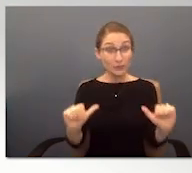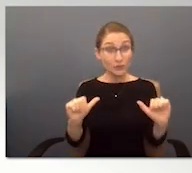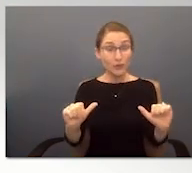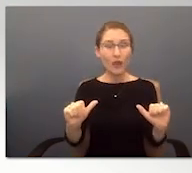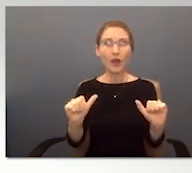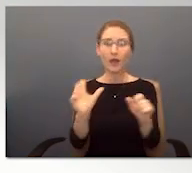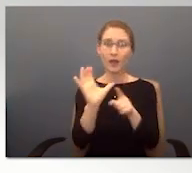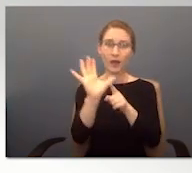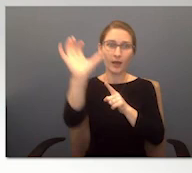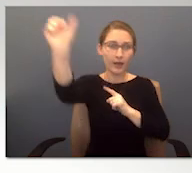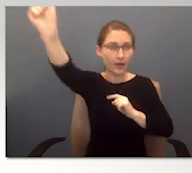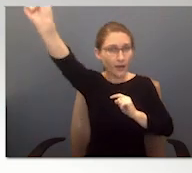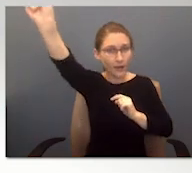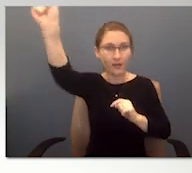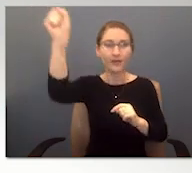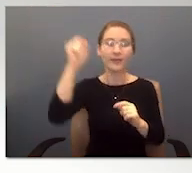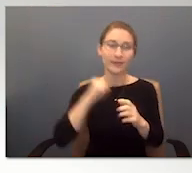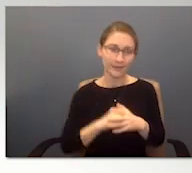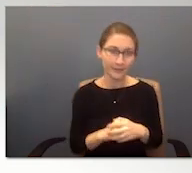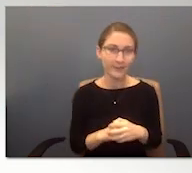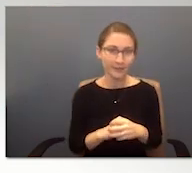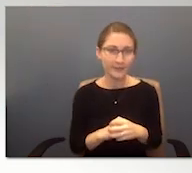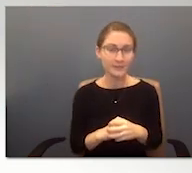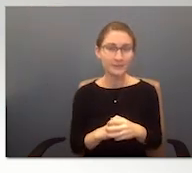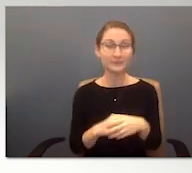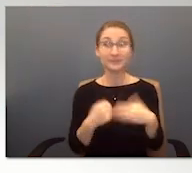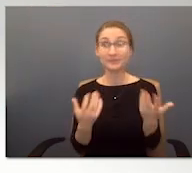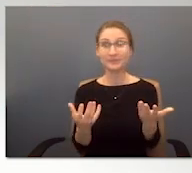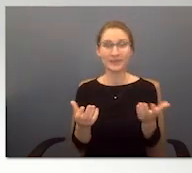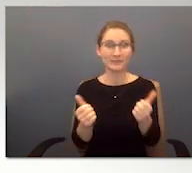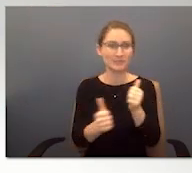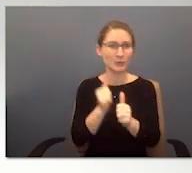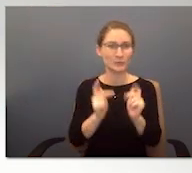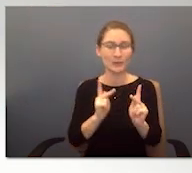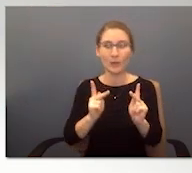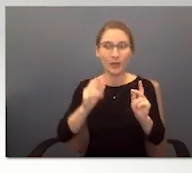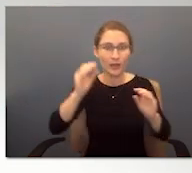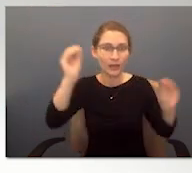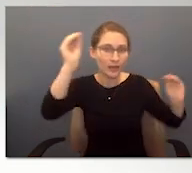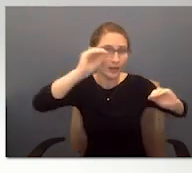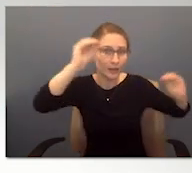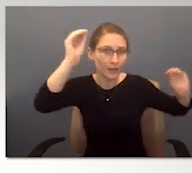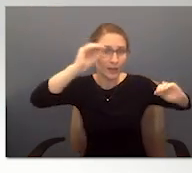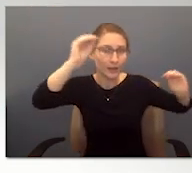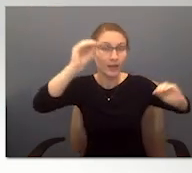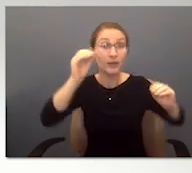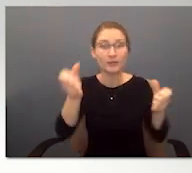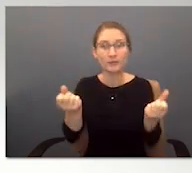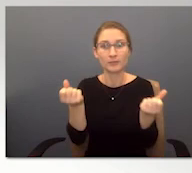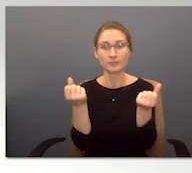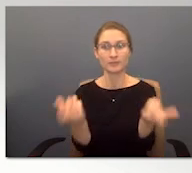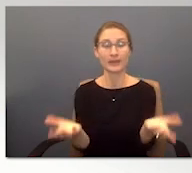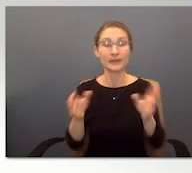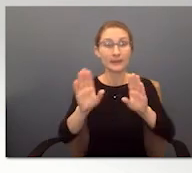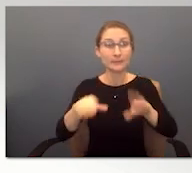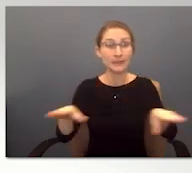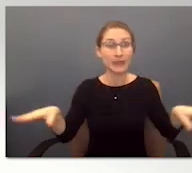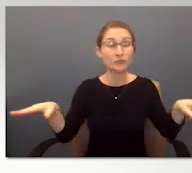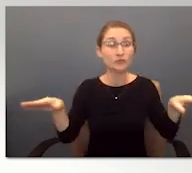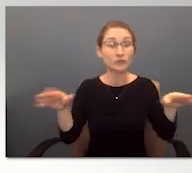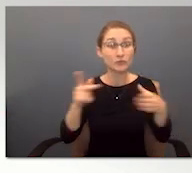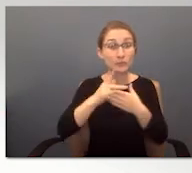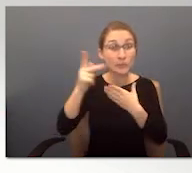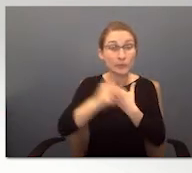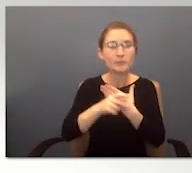exists within the Department of Health. So many, I don't think a lot of people understand that so many pediatric programs, just because we're called